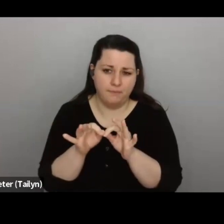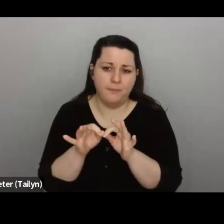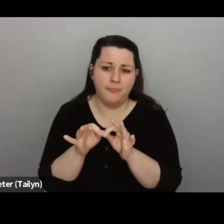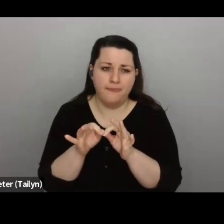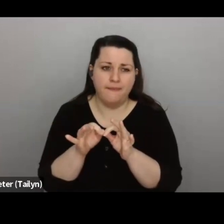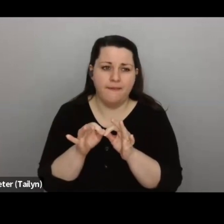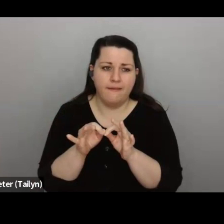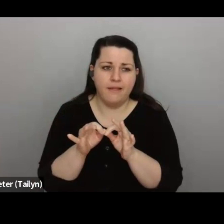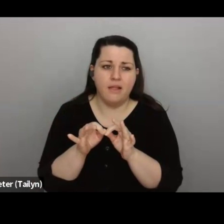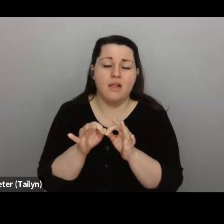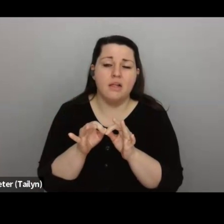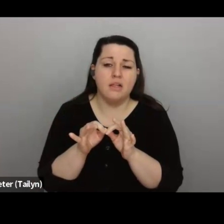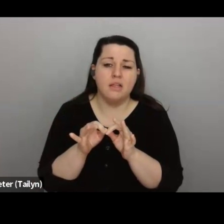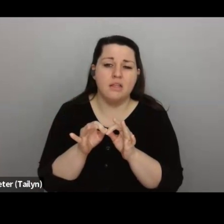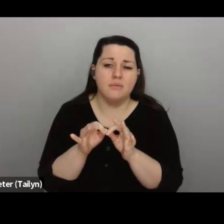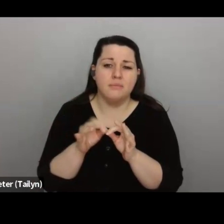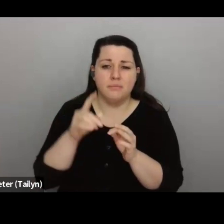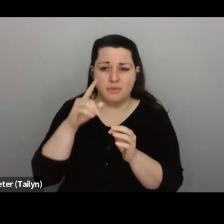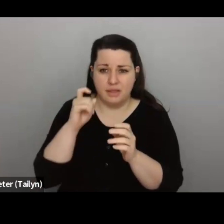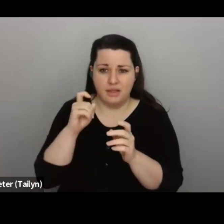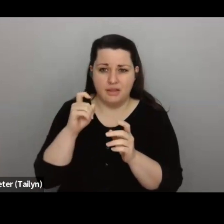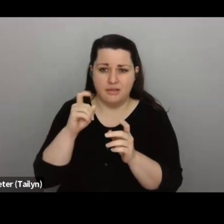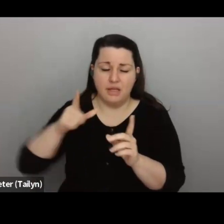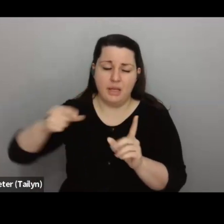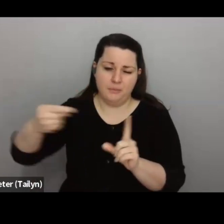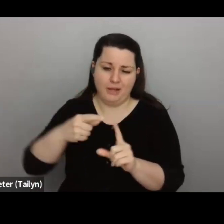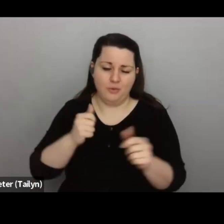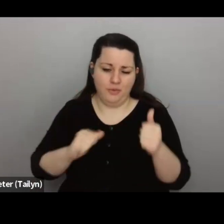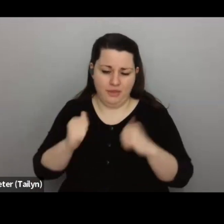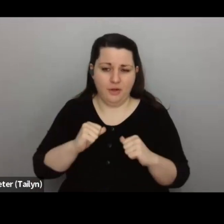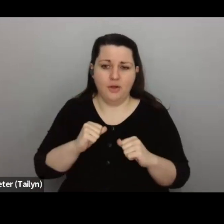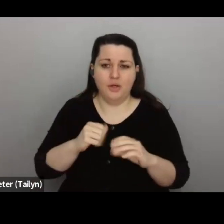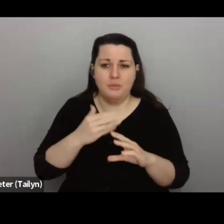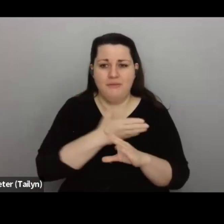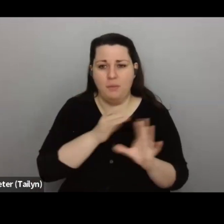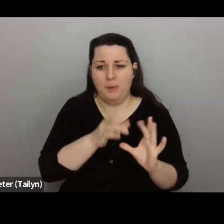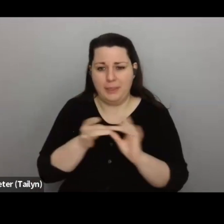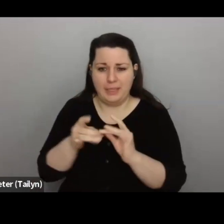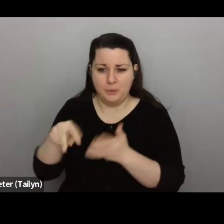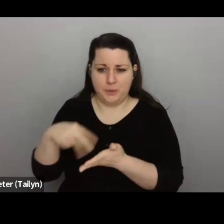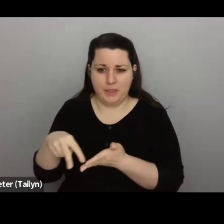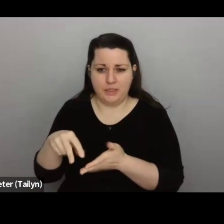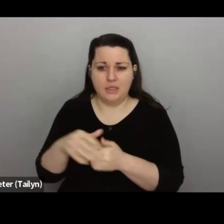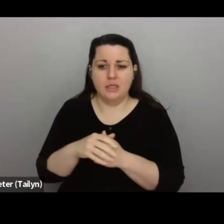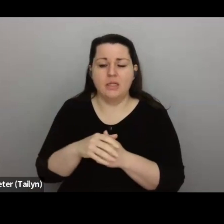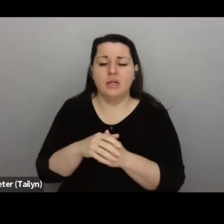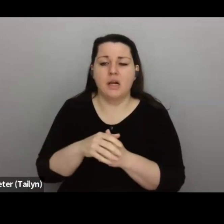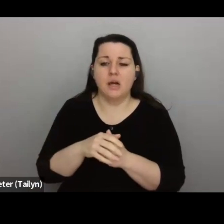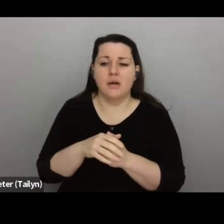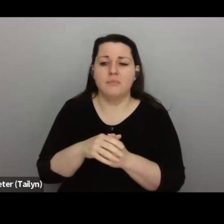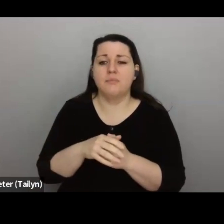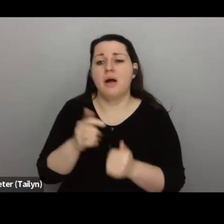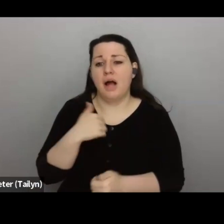especially since going back to theater before I connect it to dance. I